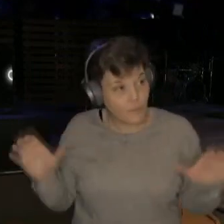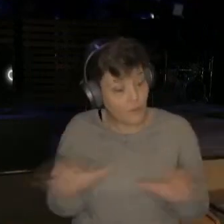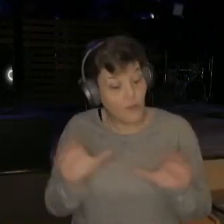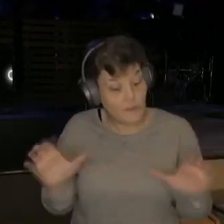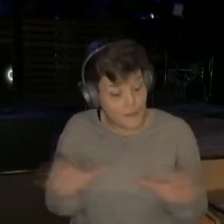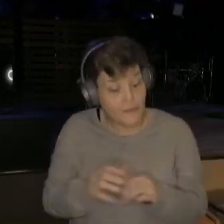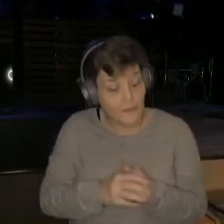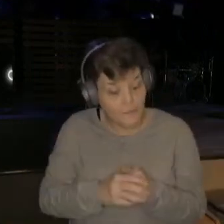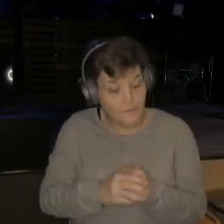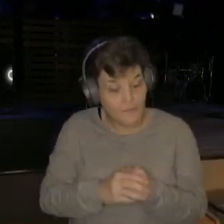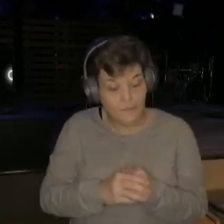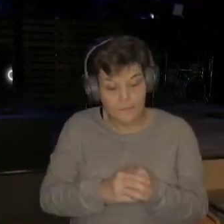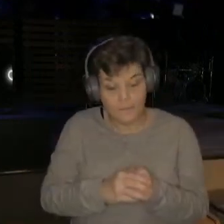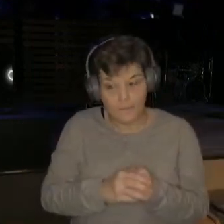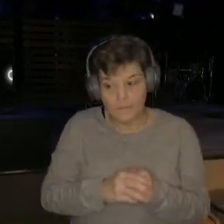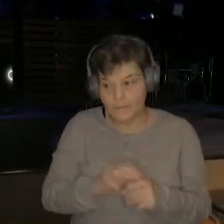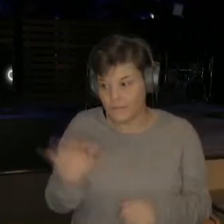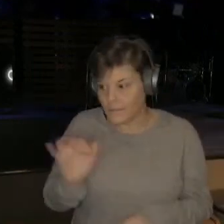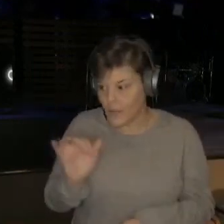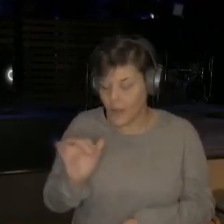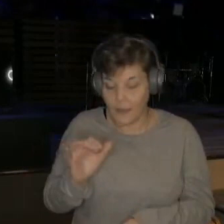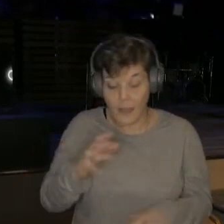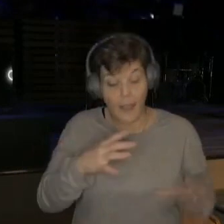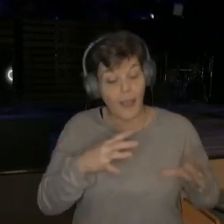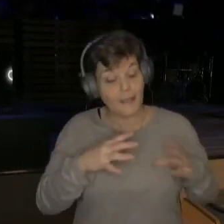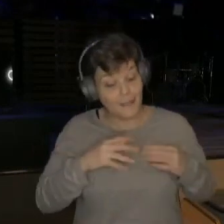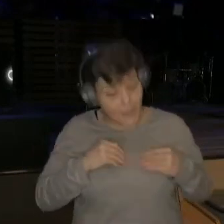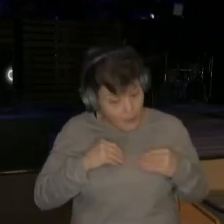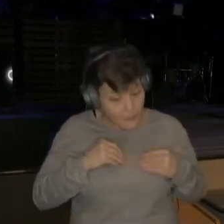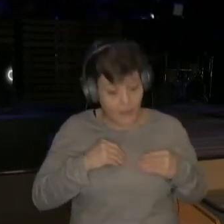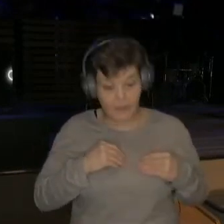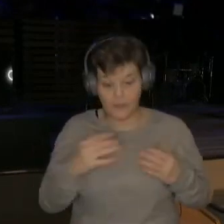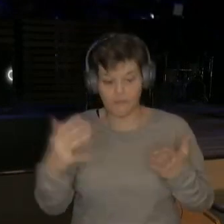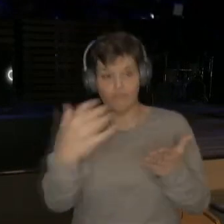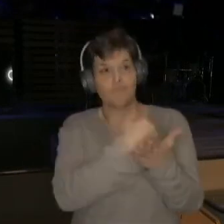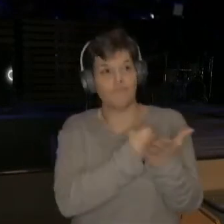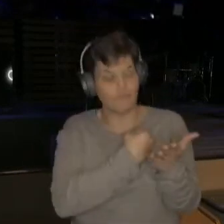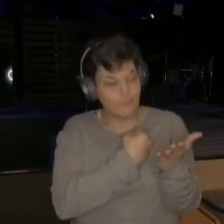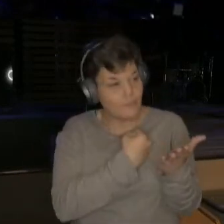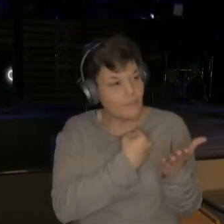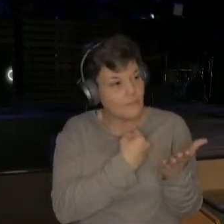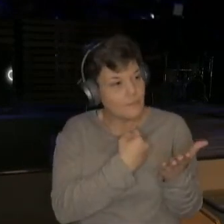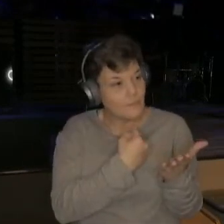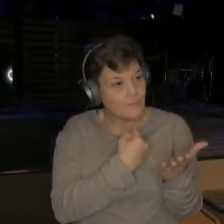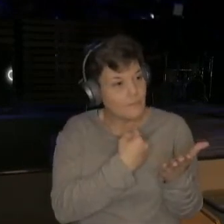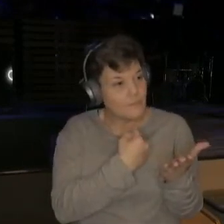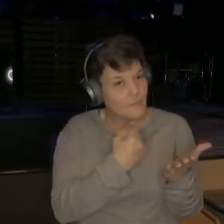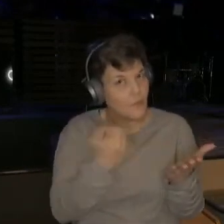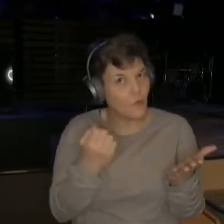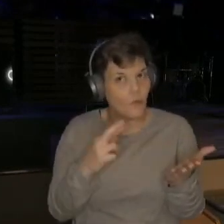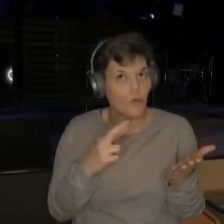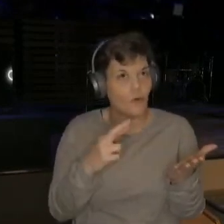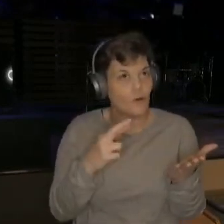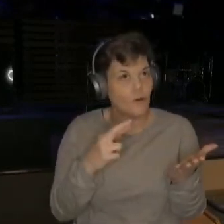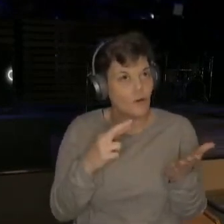love, acceptance, and forgiveness must be merited by right living.